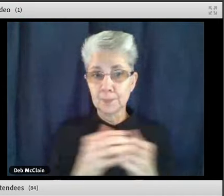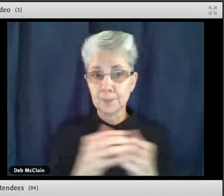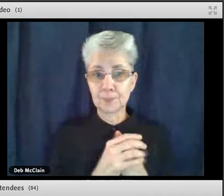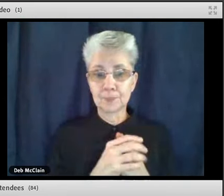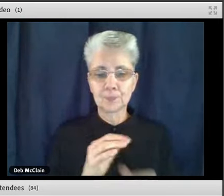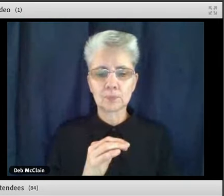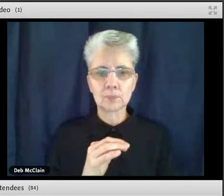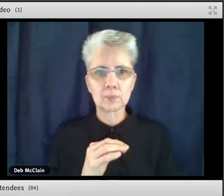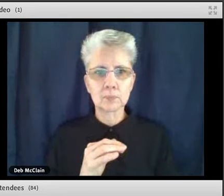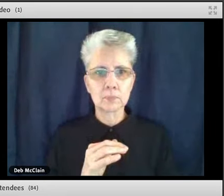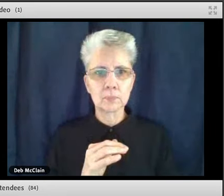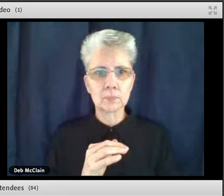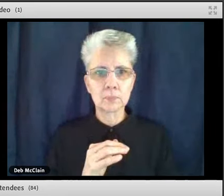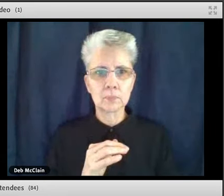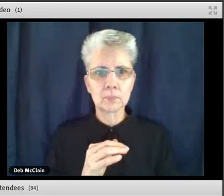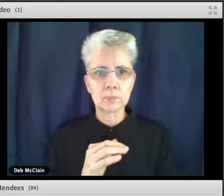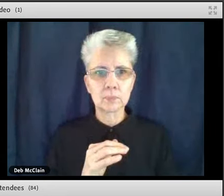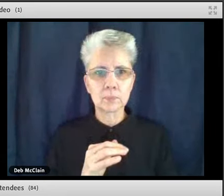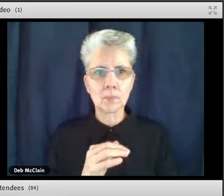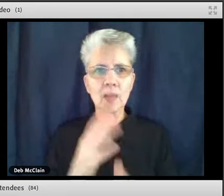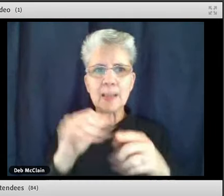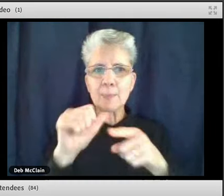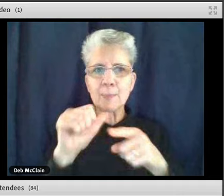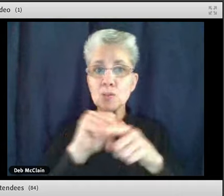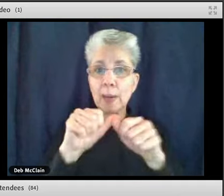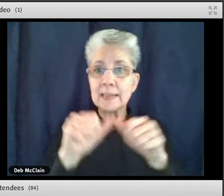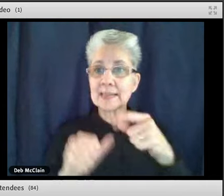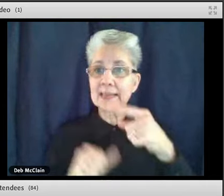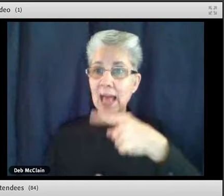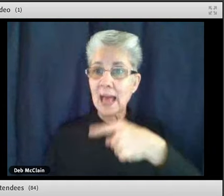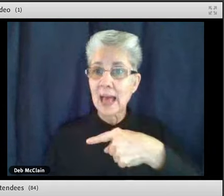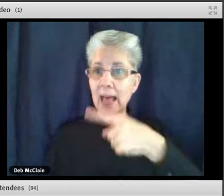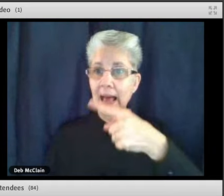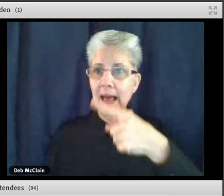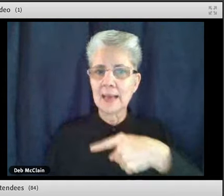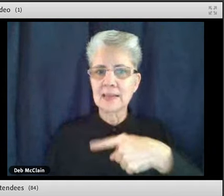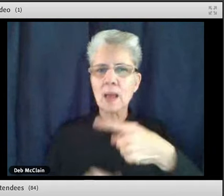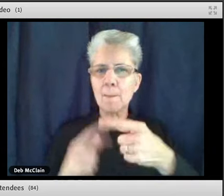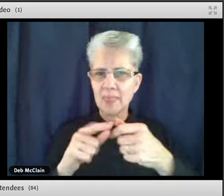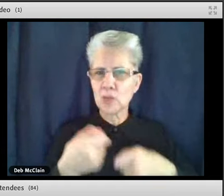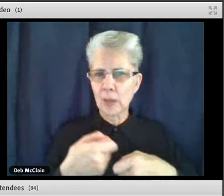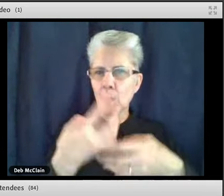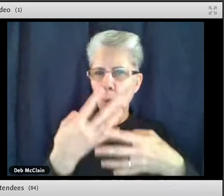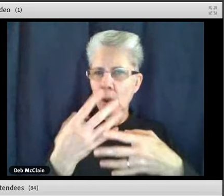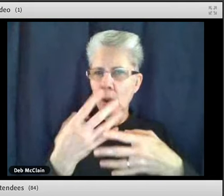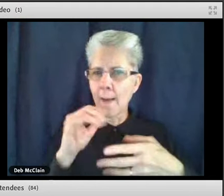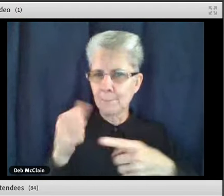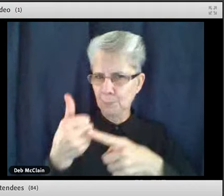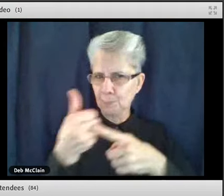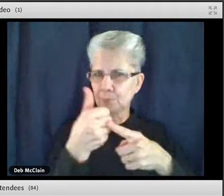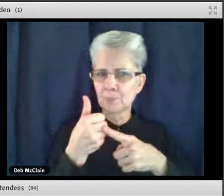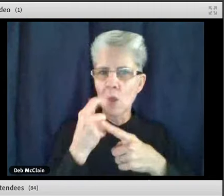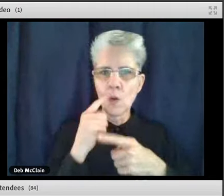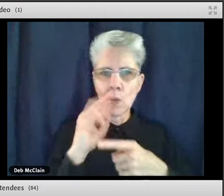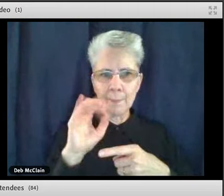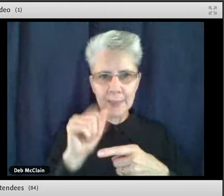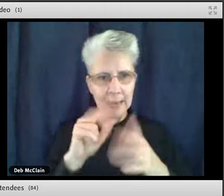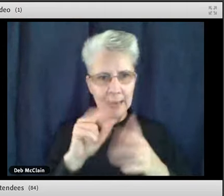sites that you can look at for helping you prepare, you as libraries specifically, not our patrons, but you as